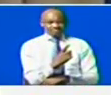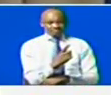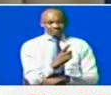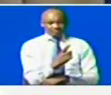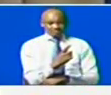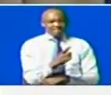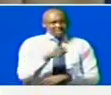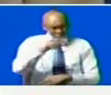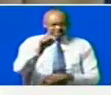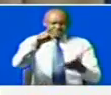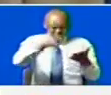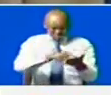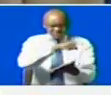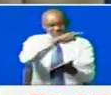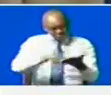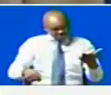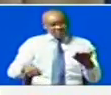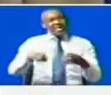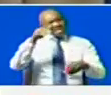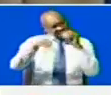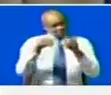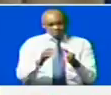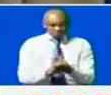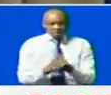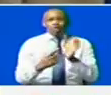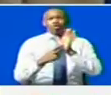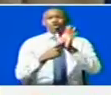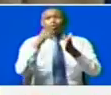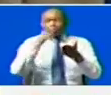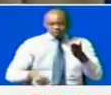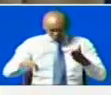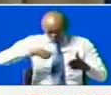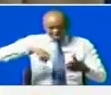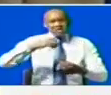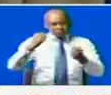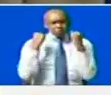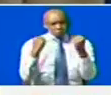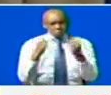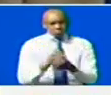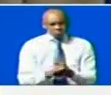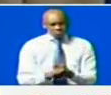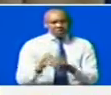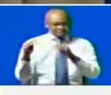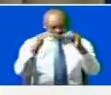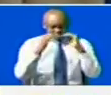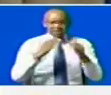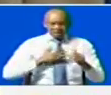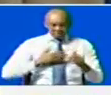can invalidate an election shows that we are stronger as a